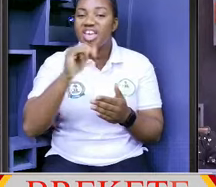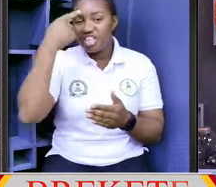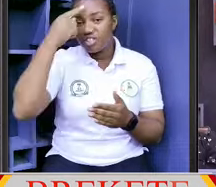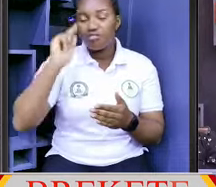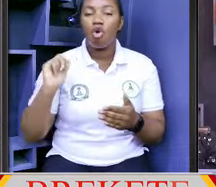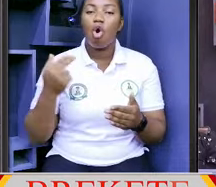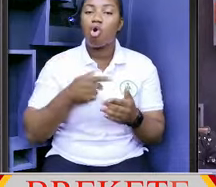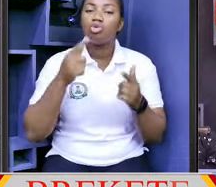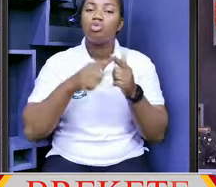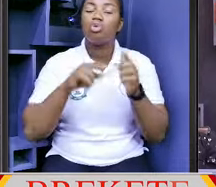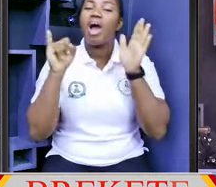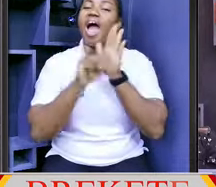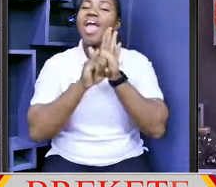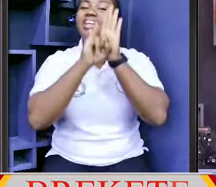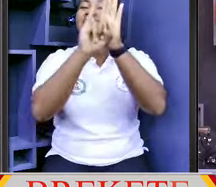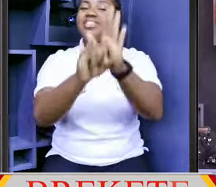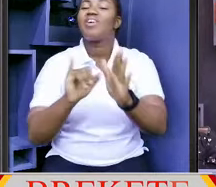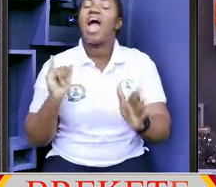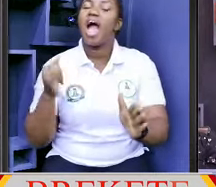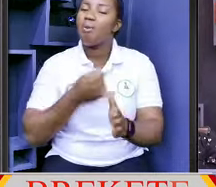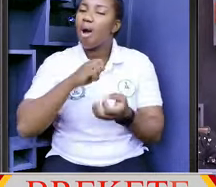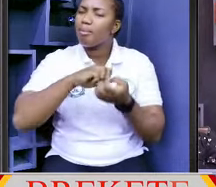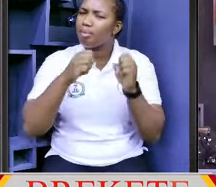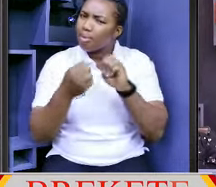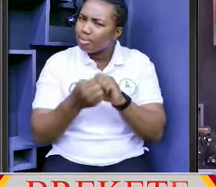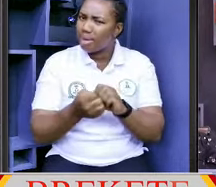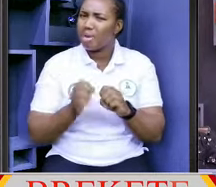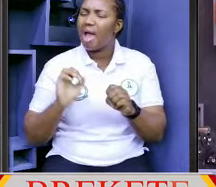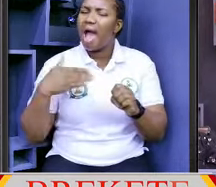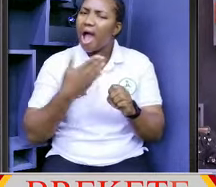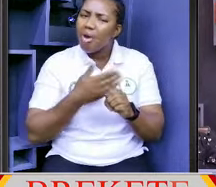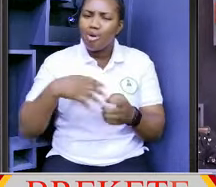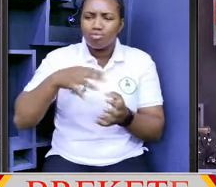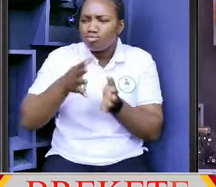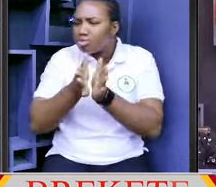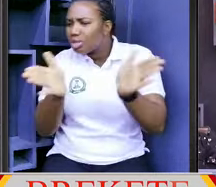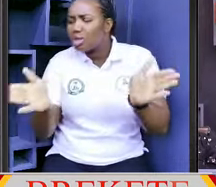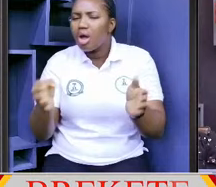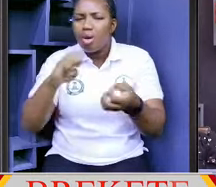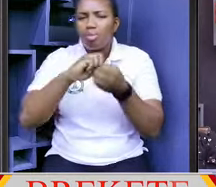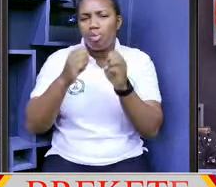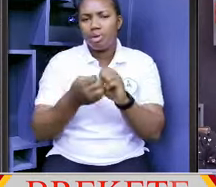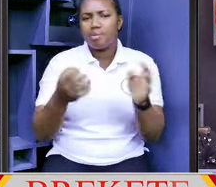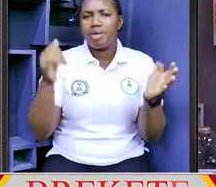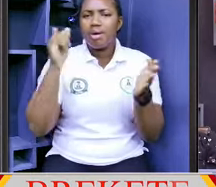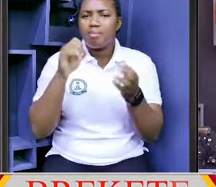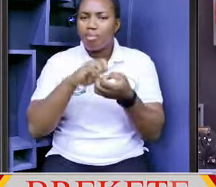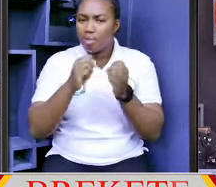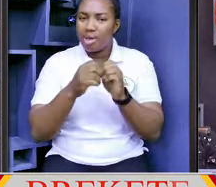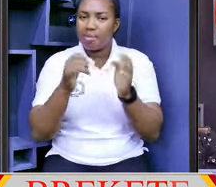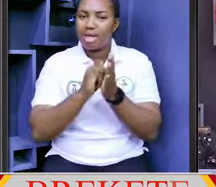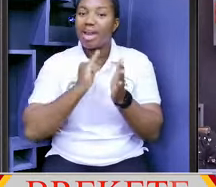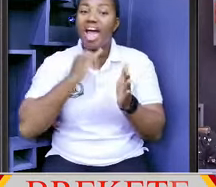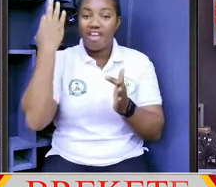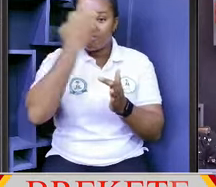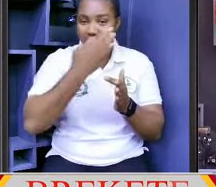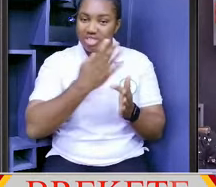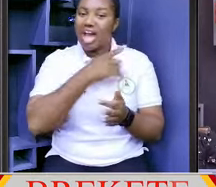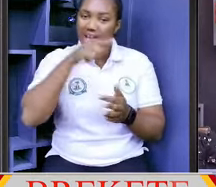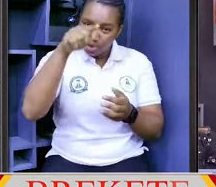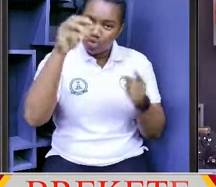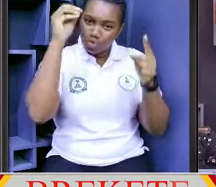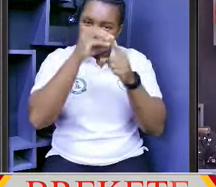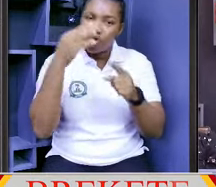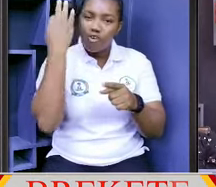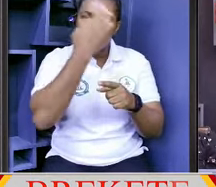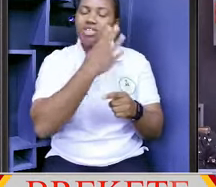to identify our problems, our common problems. Problem where they face, where you they face,